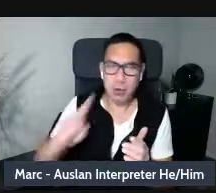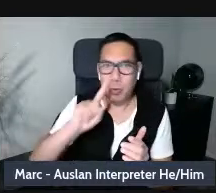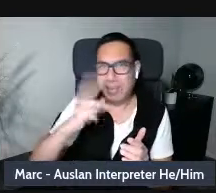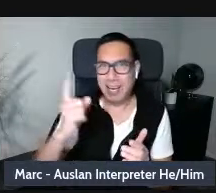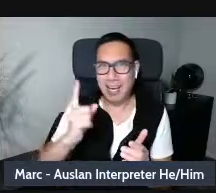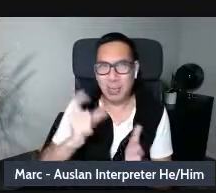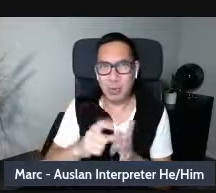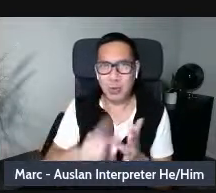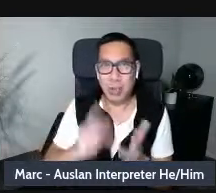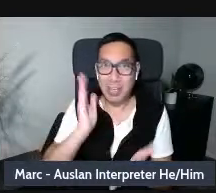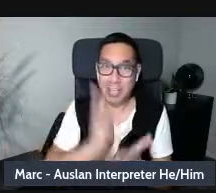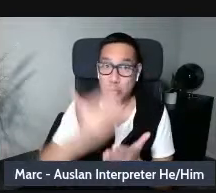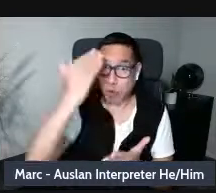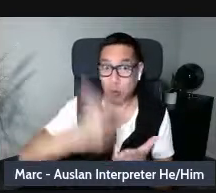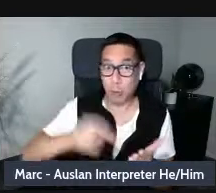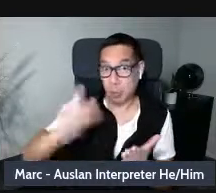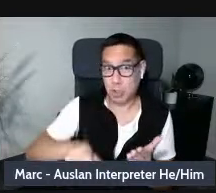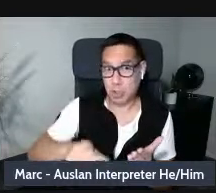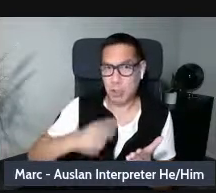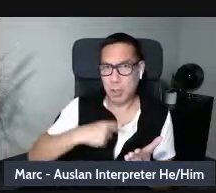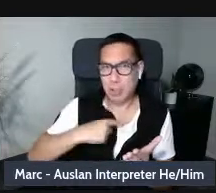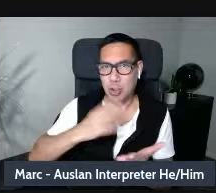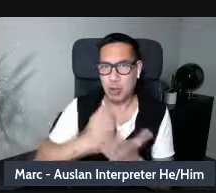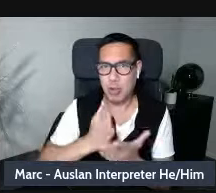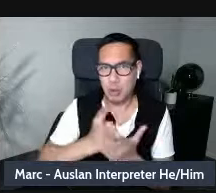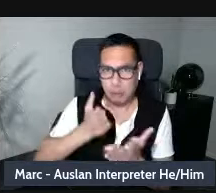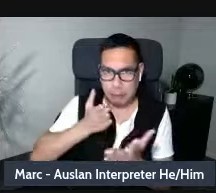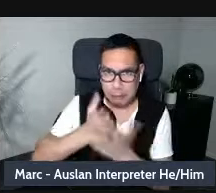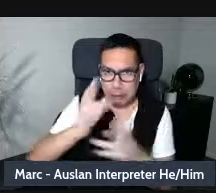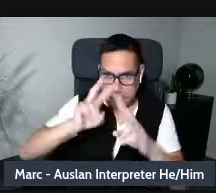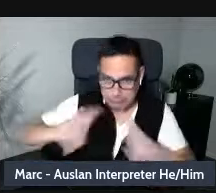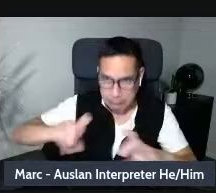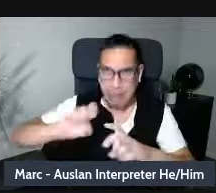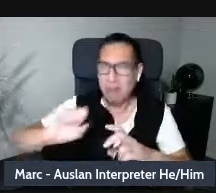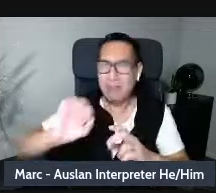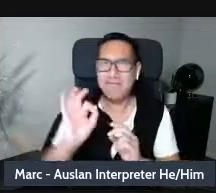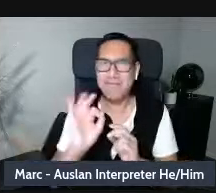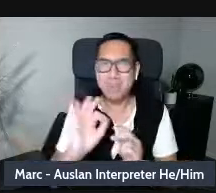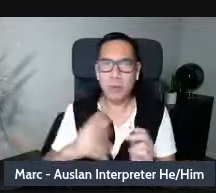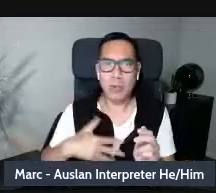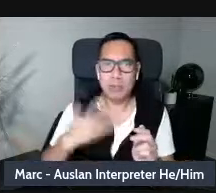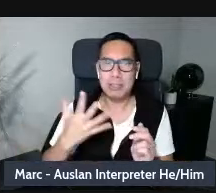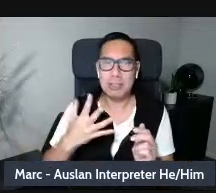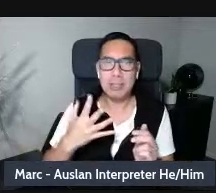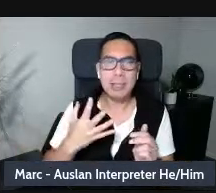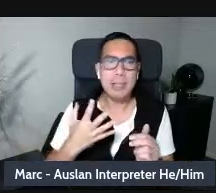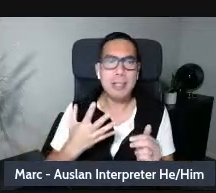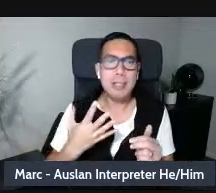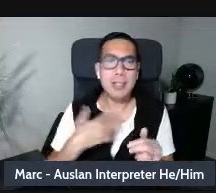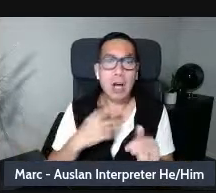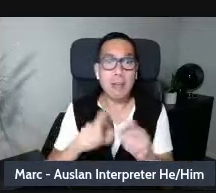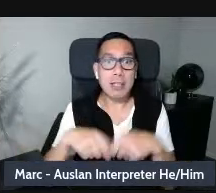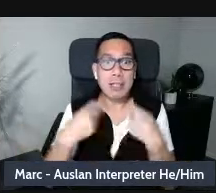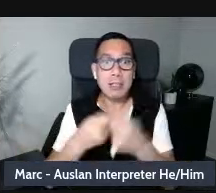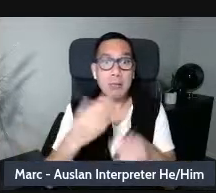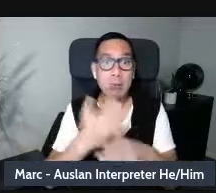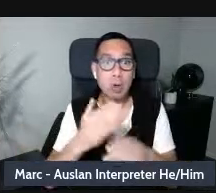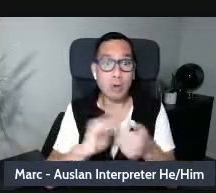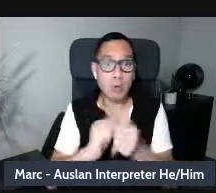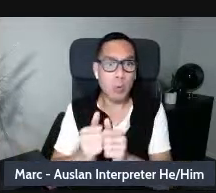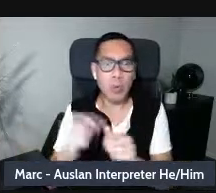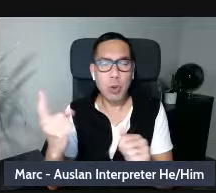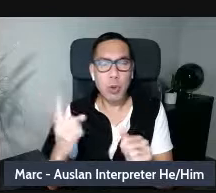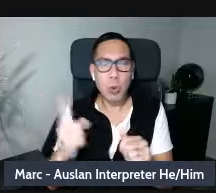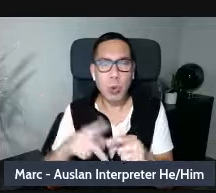stroke patient because it is quite invasive. So what we've done is I've teamed up with two engineers, my student Nick